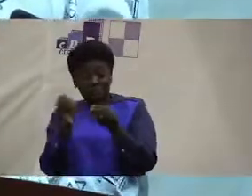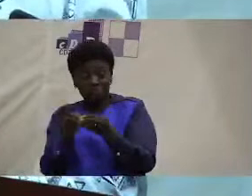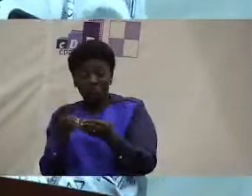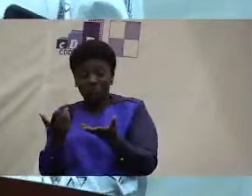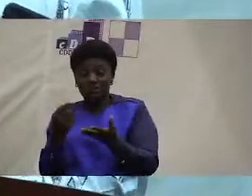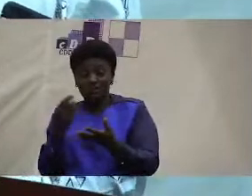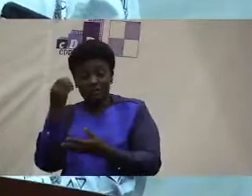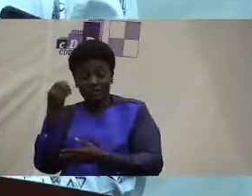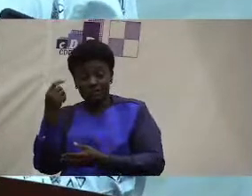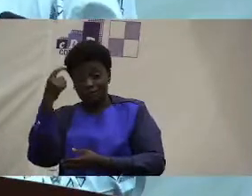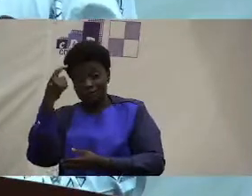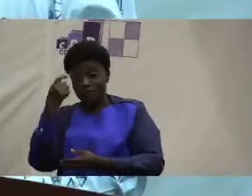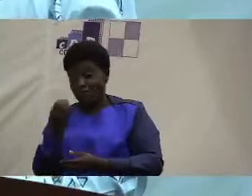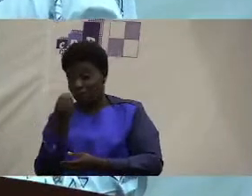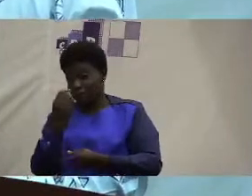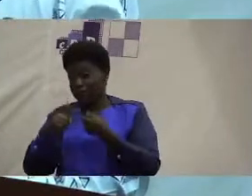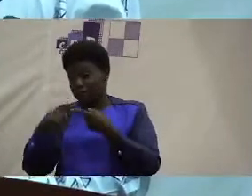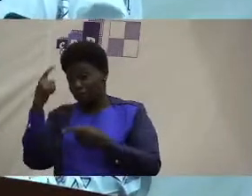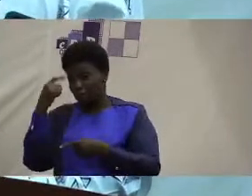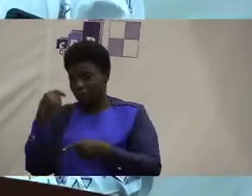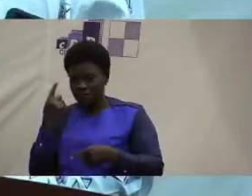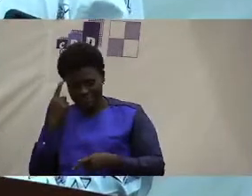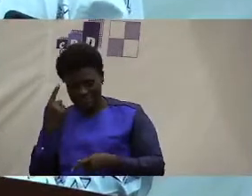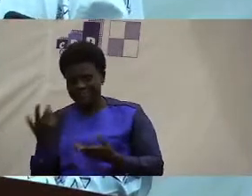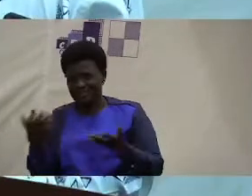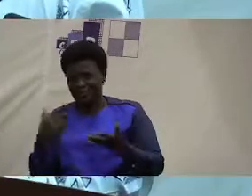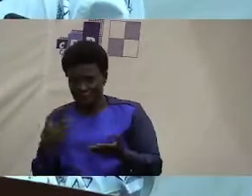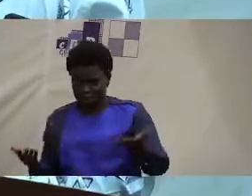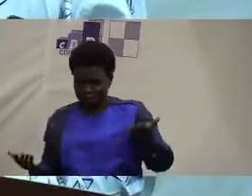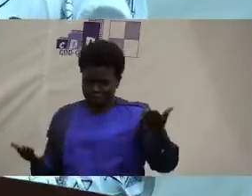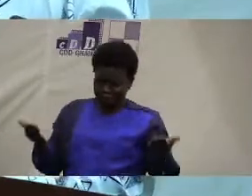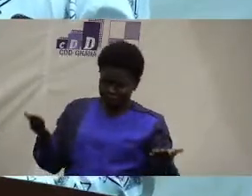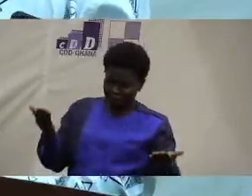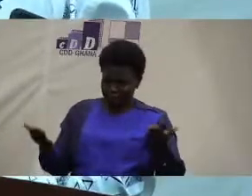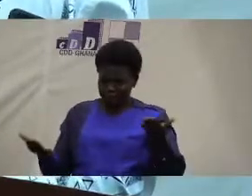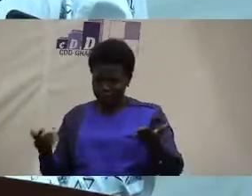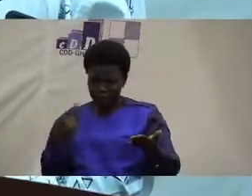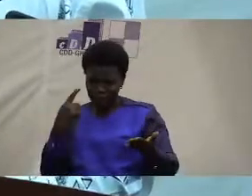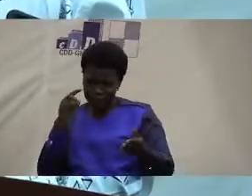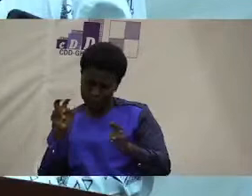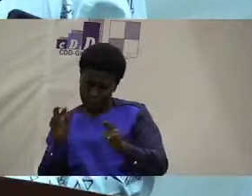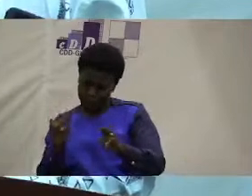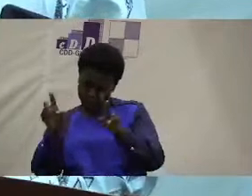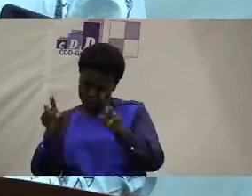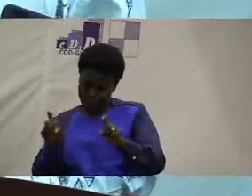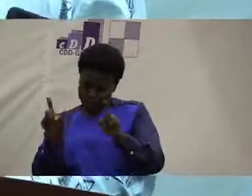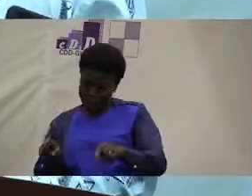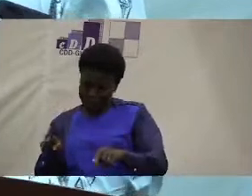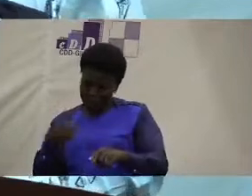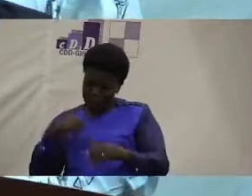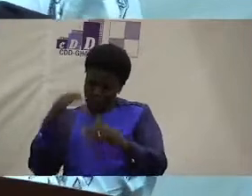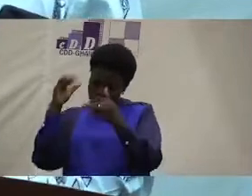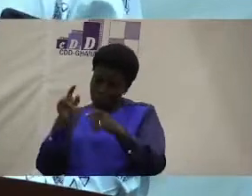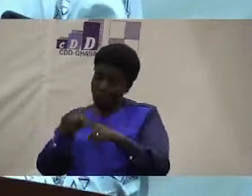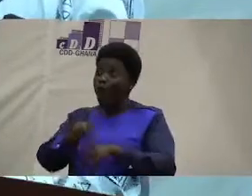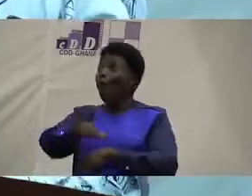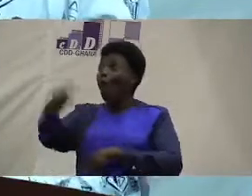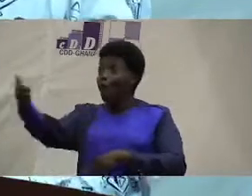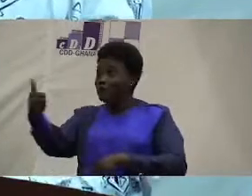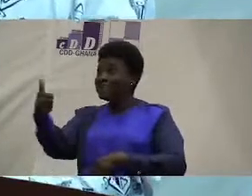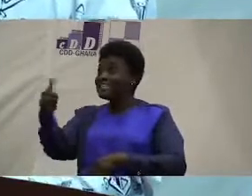thought. We await the paper, and I hope that the other civil